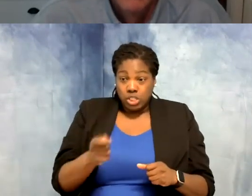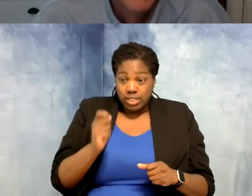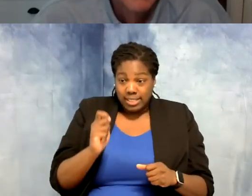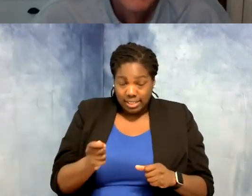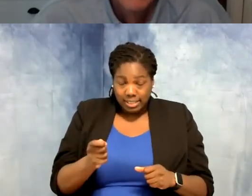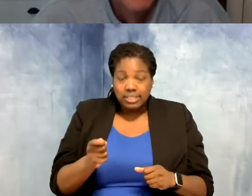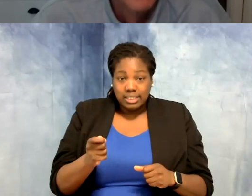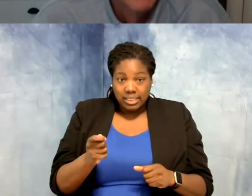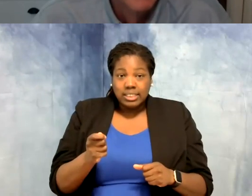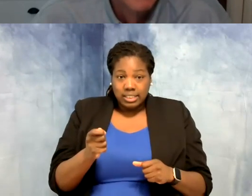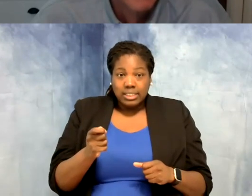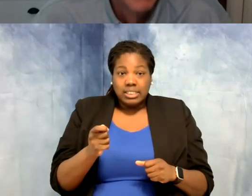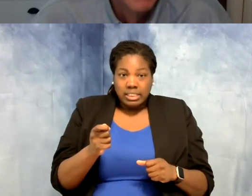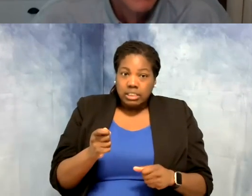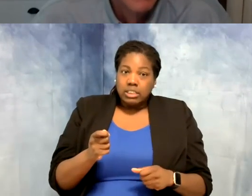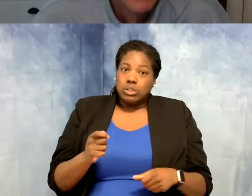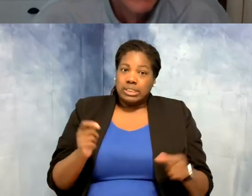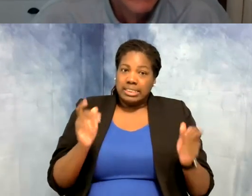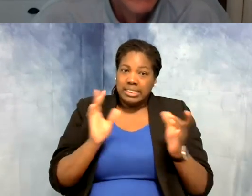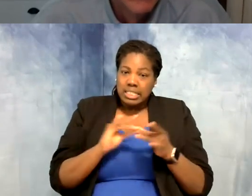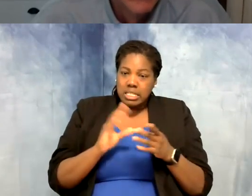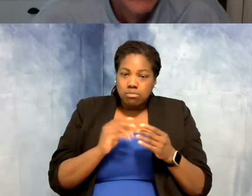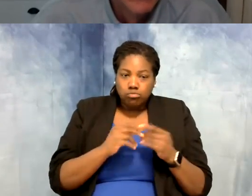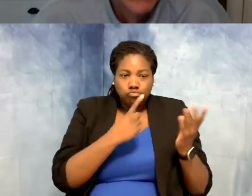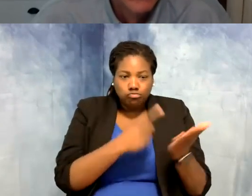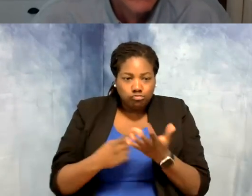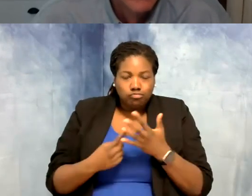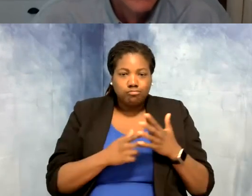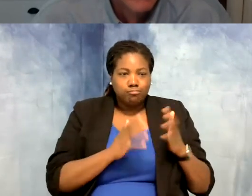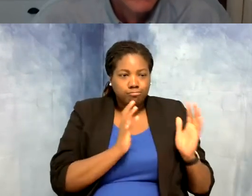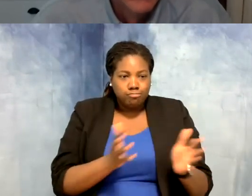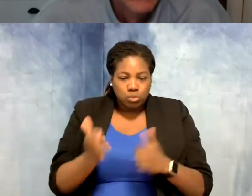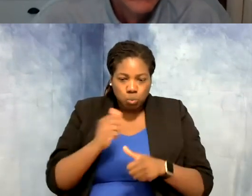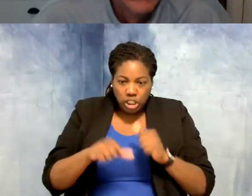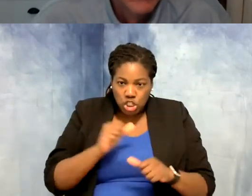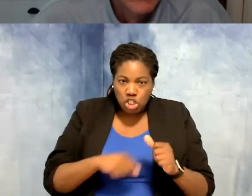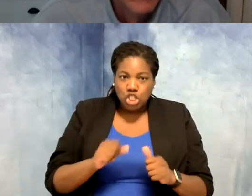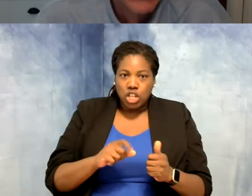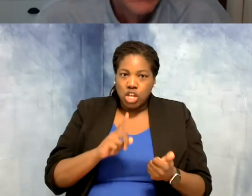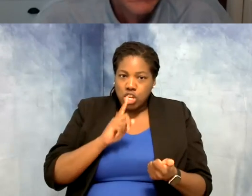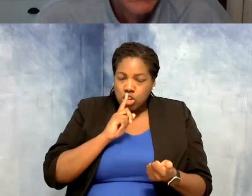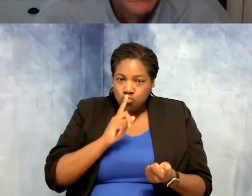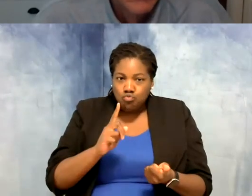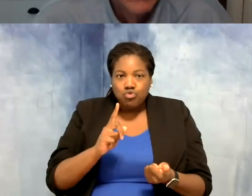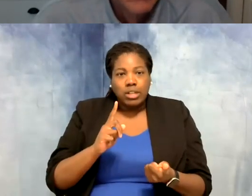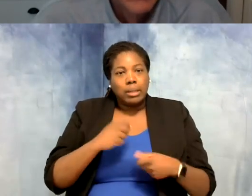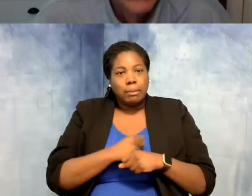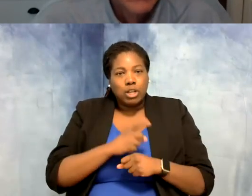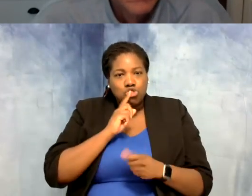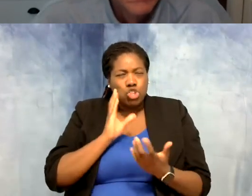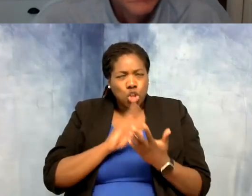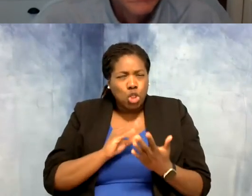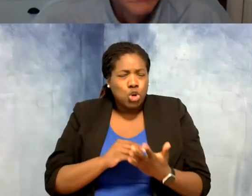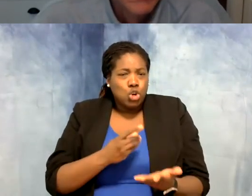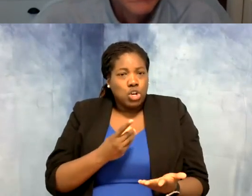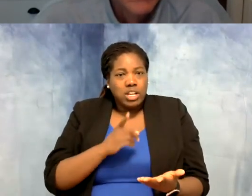to speak amongst each other, to be able to sharpen their tools for dissent and also majority. So it's